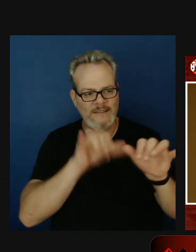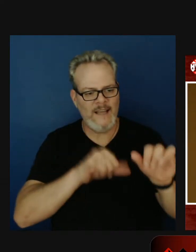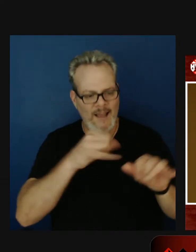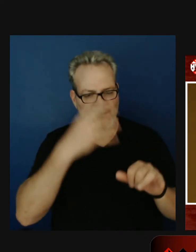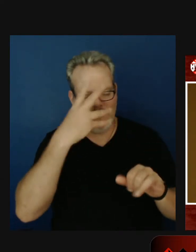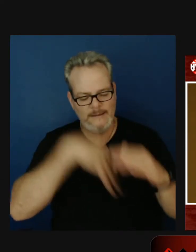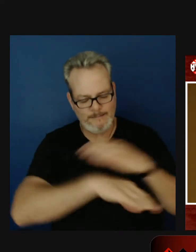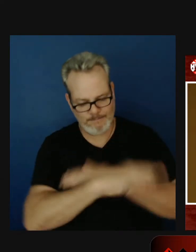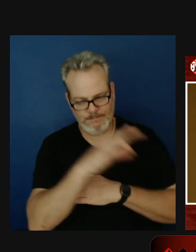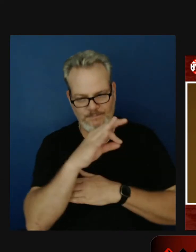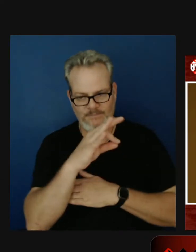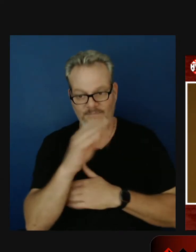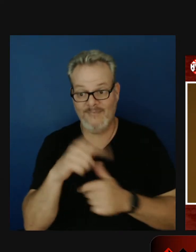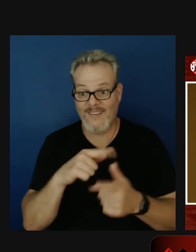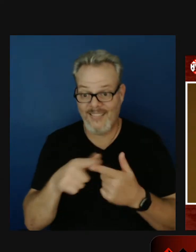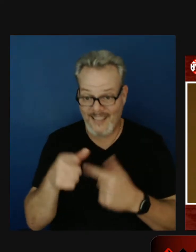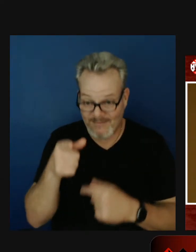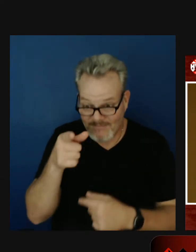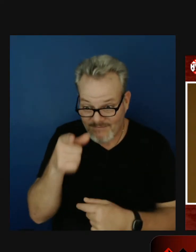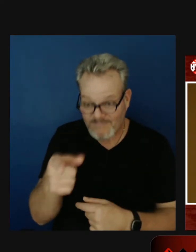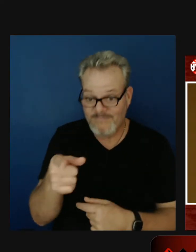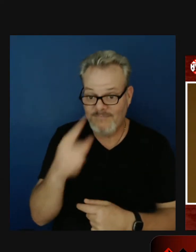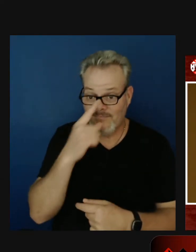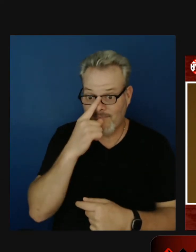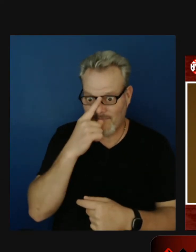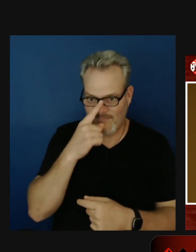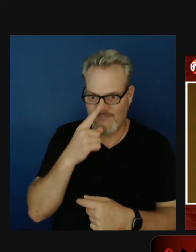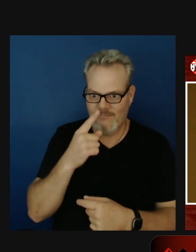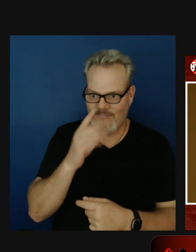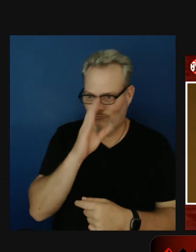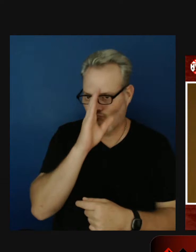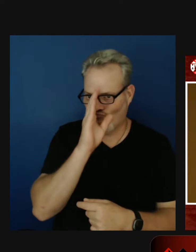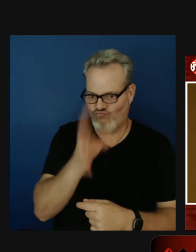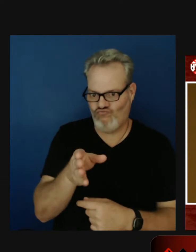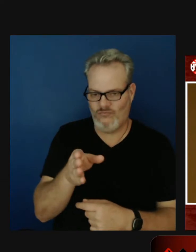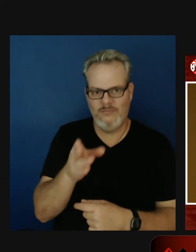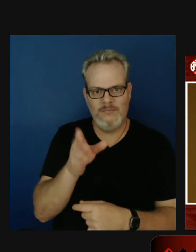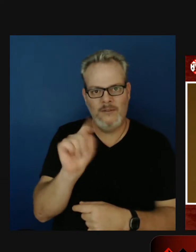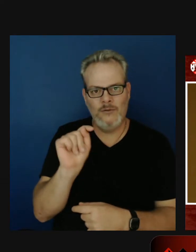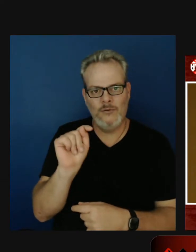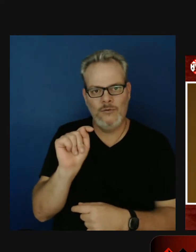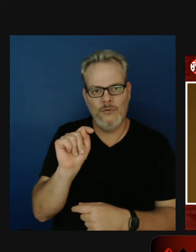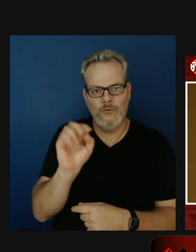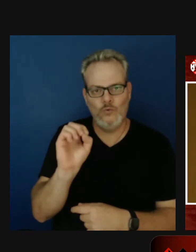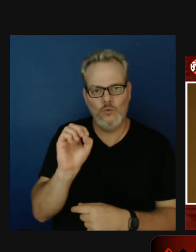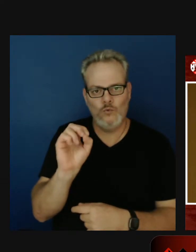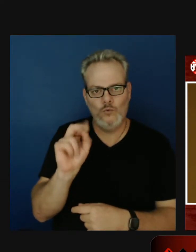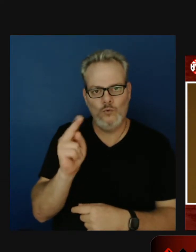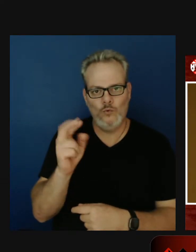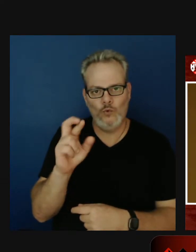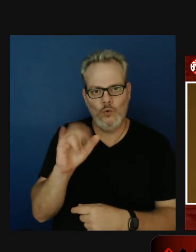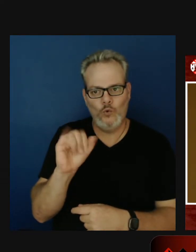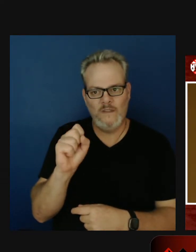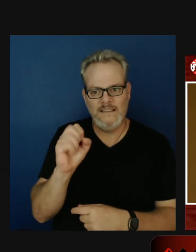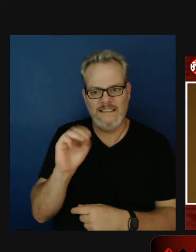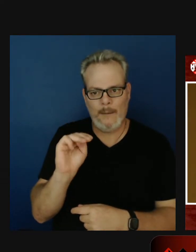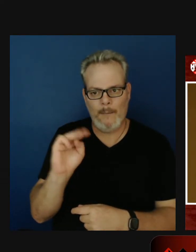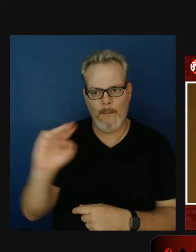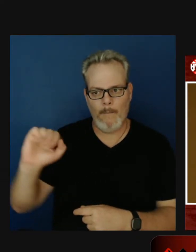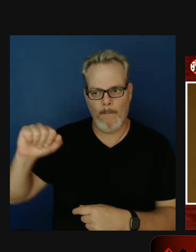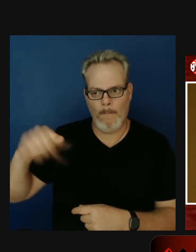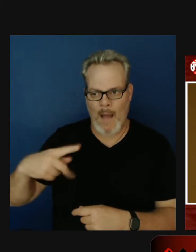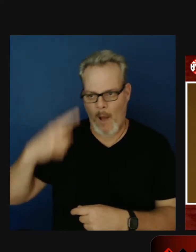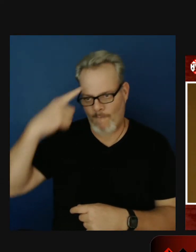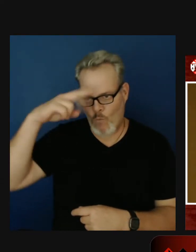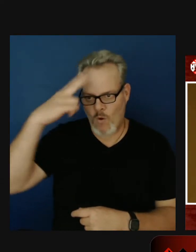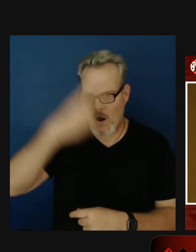And then we get one that's just flat out, instead of promotion committee, it's just tourism map of Hawaii. So again, here's the one, lava trees right